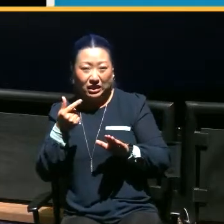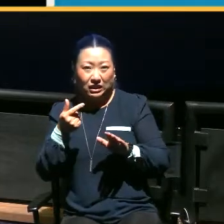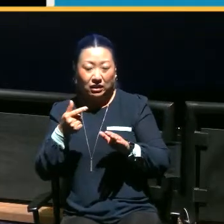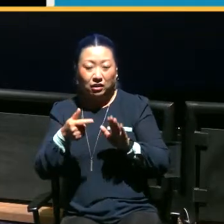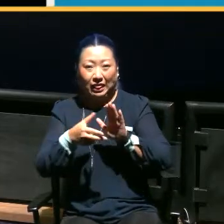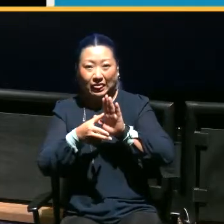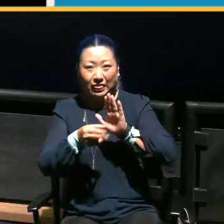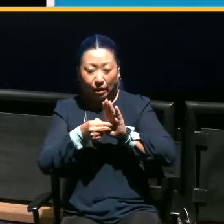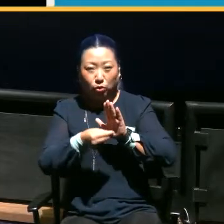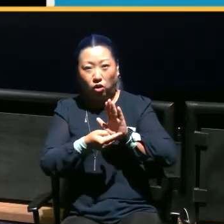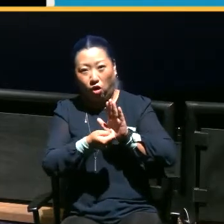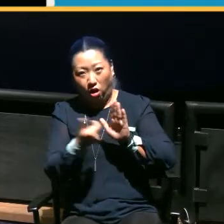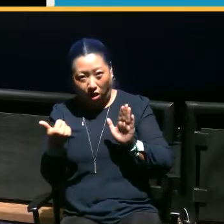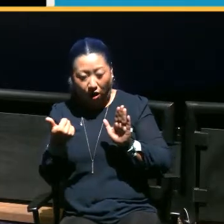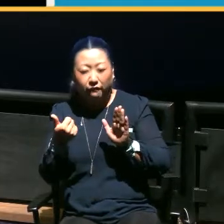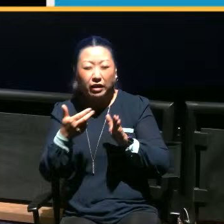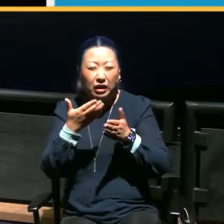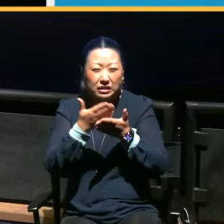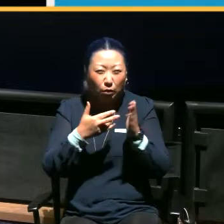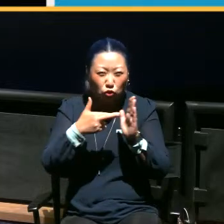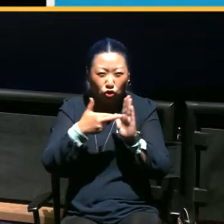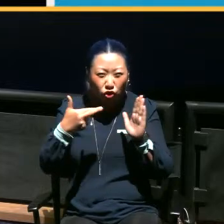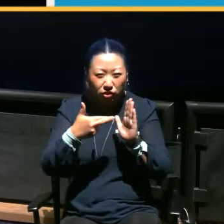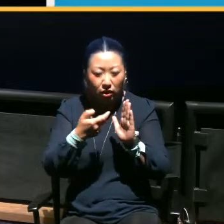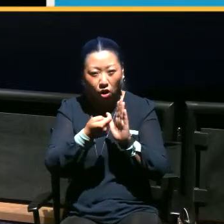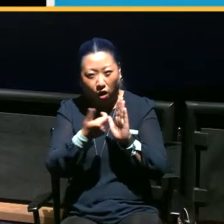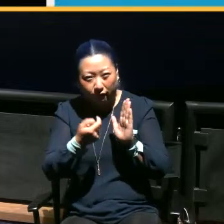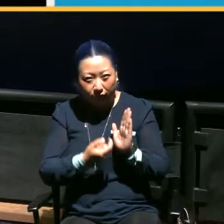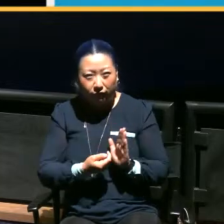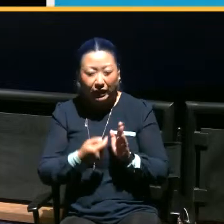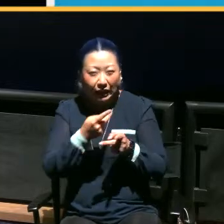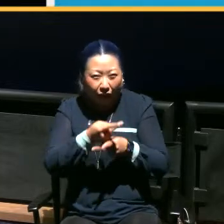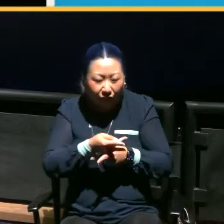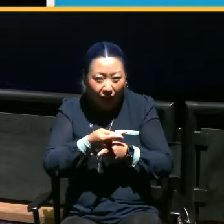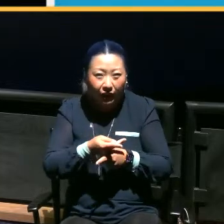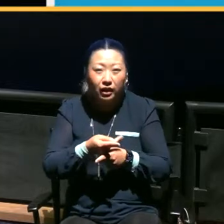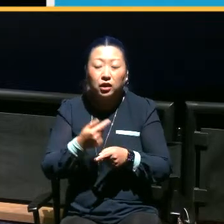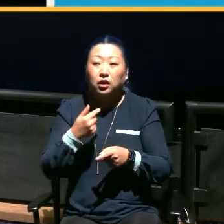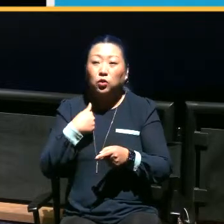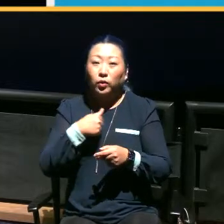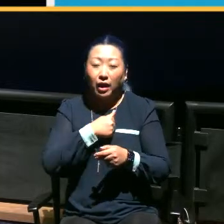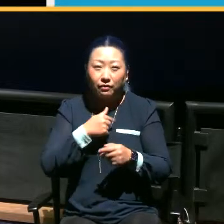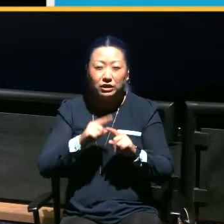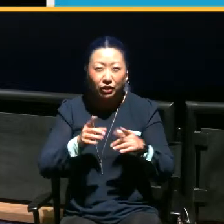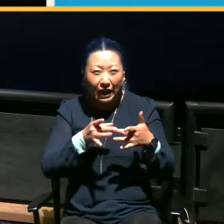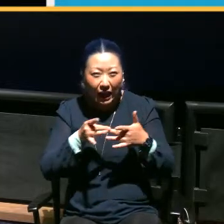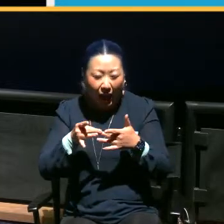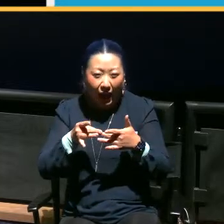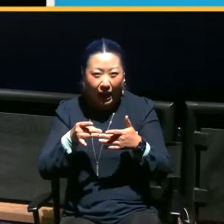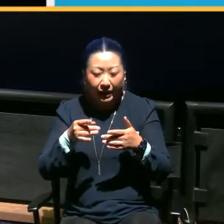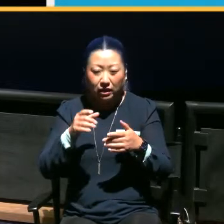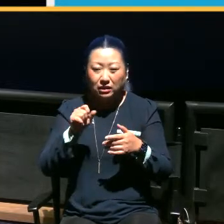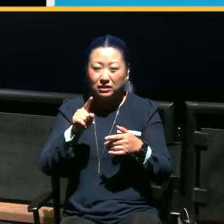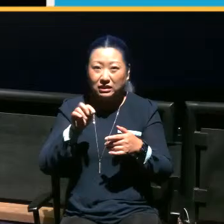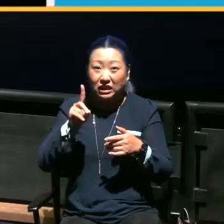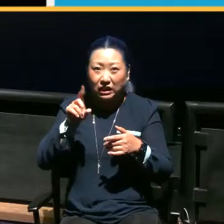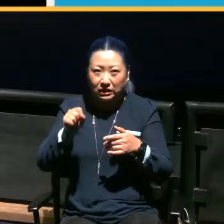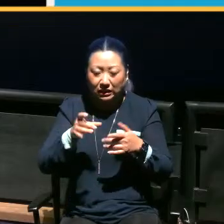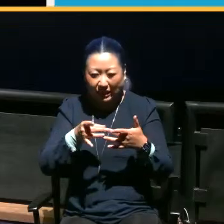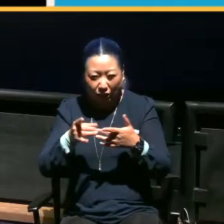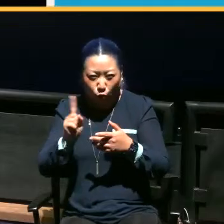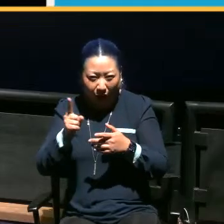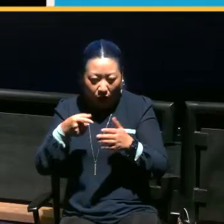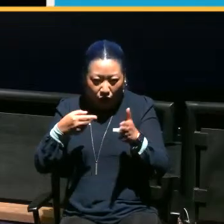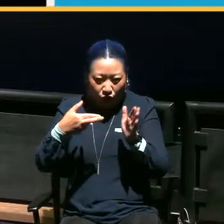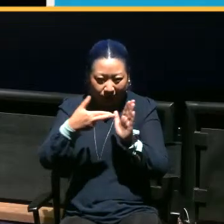I had to remove some of the screws here very carefully so we could mount these guide studs to mount this thing on it. And then all